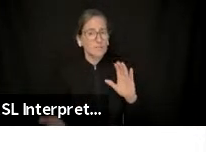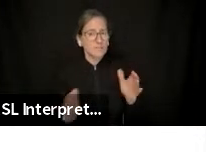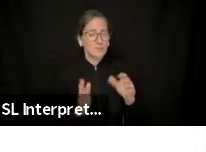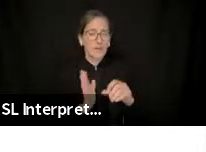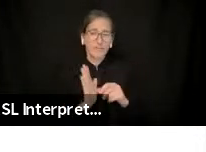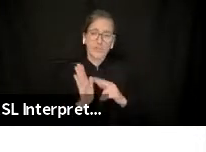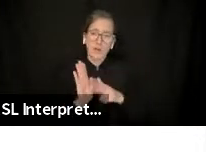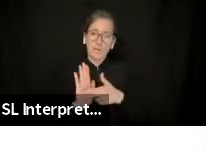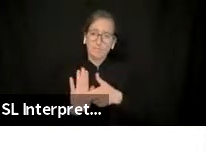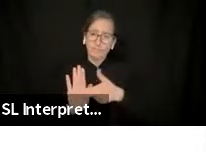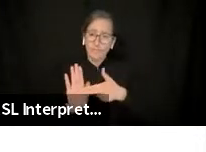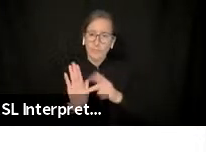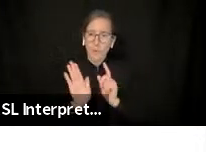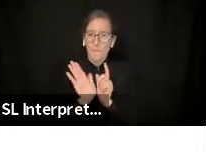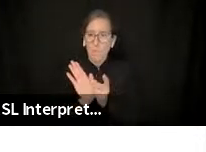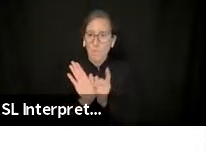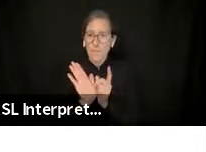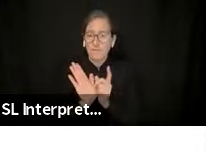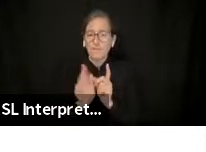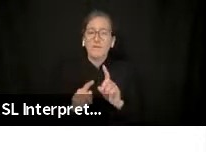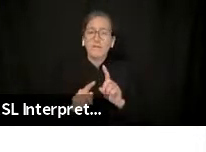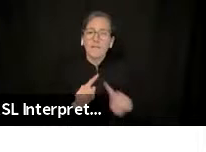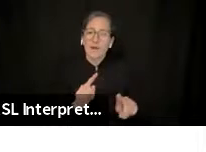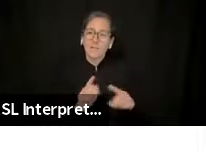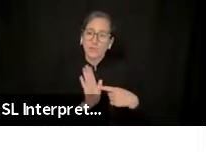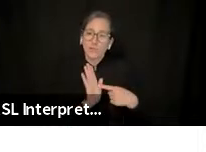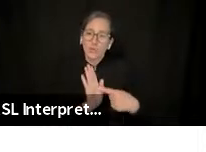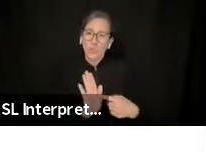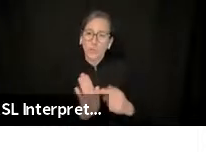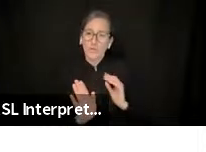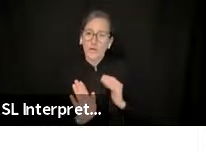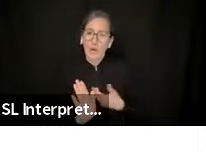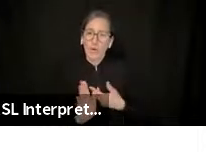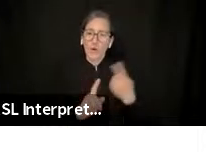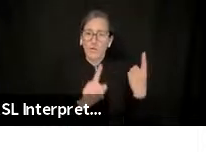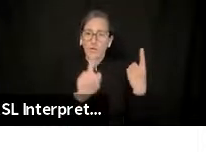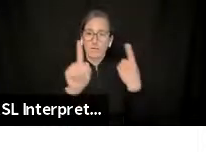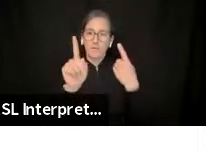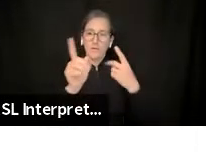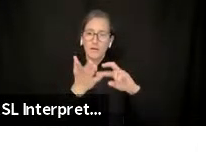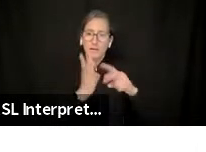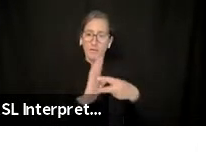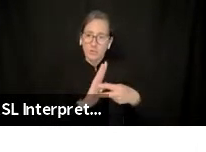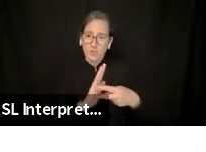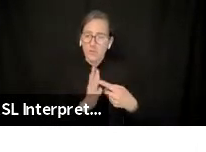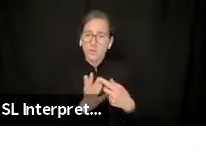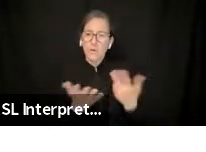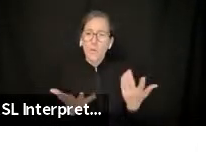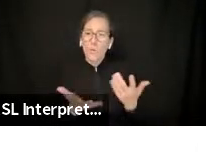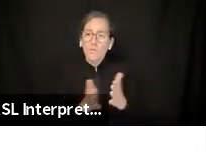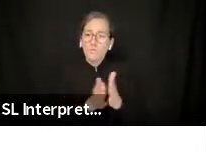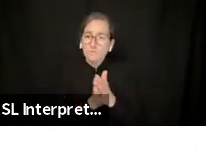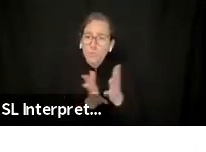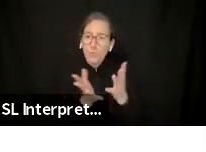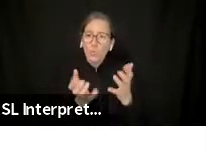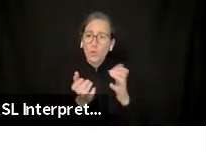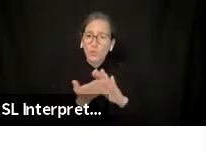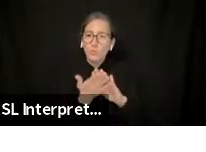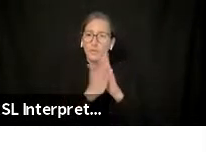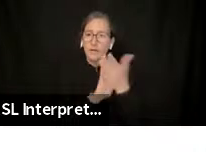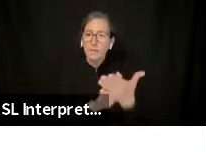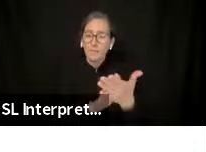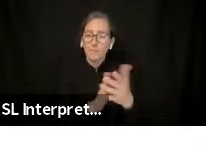the intention of what we want to do and what we're always striving to become. But later